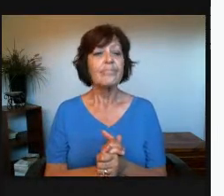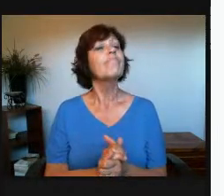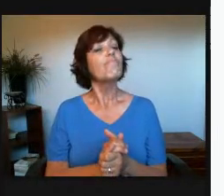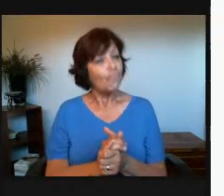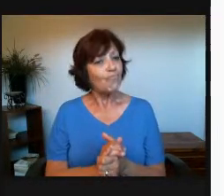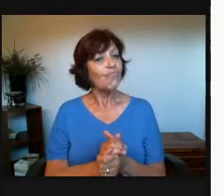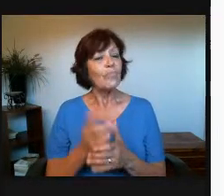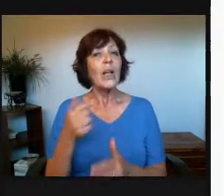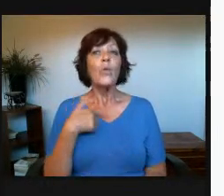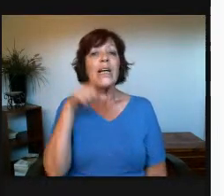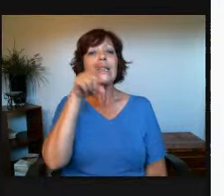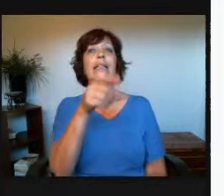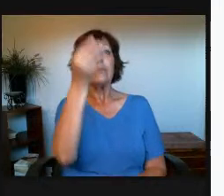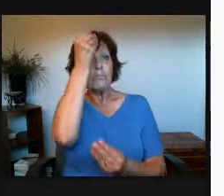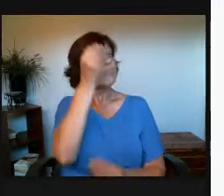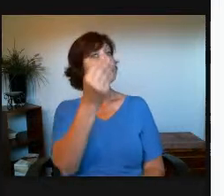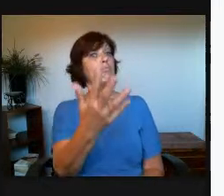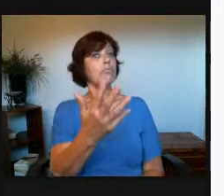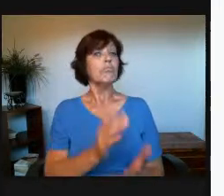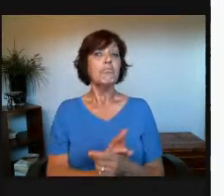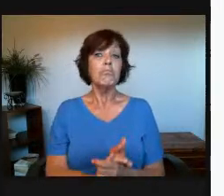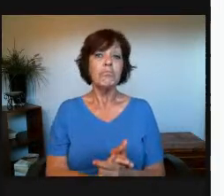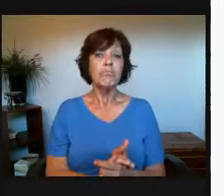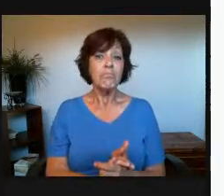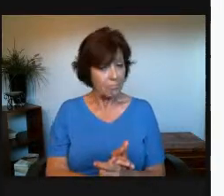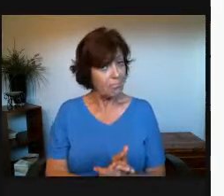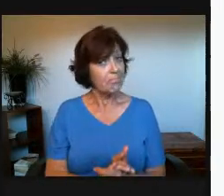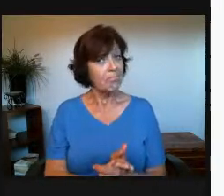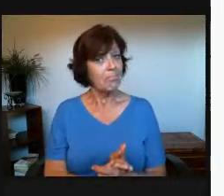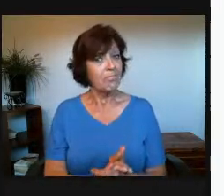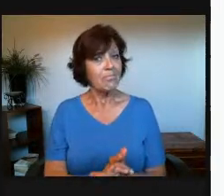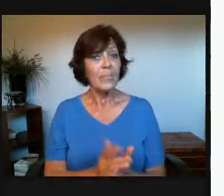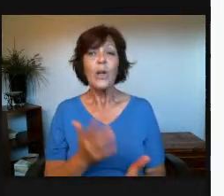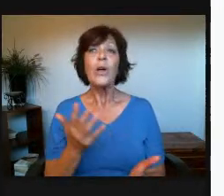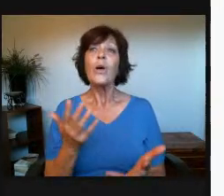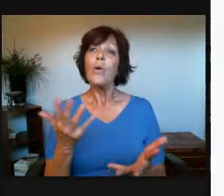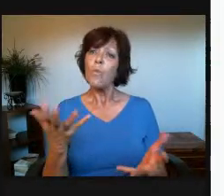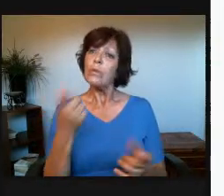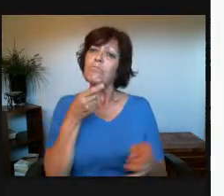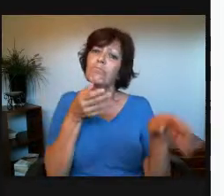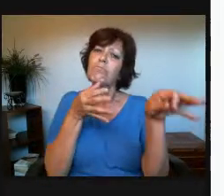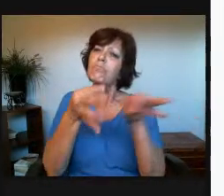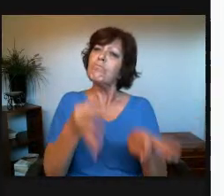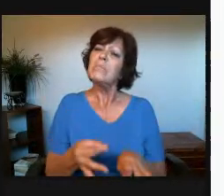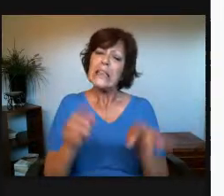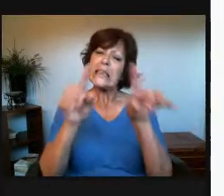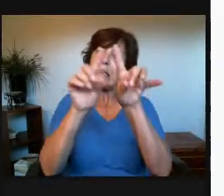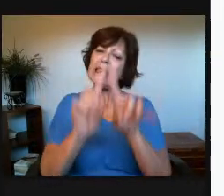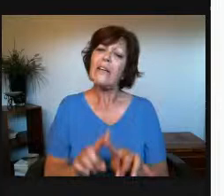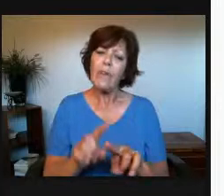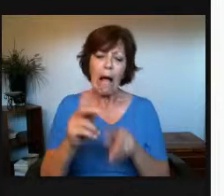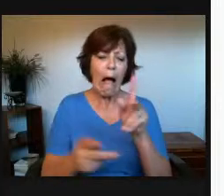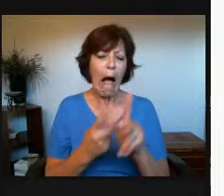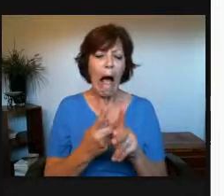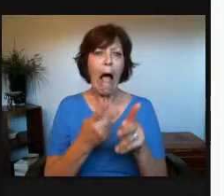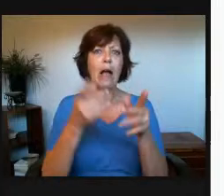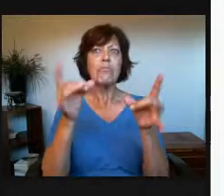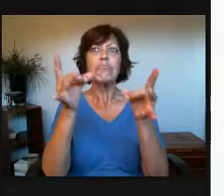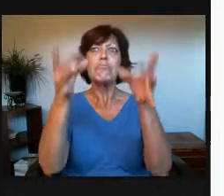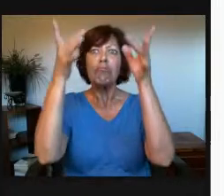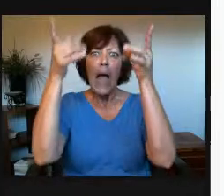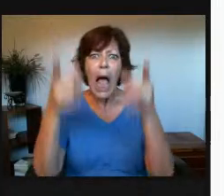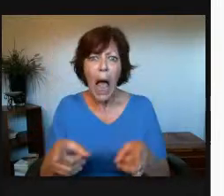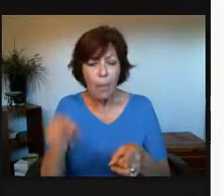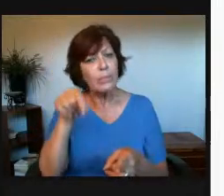So we need to get informed. And we want to describe types of disasters that may happen in